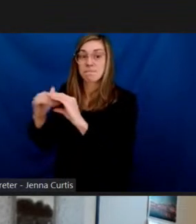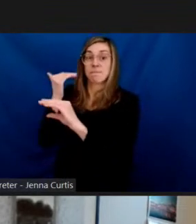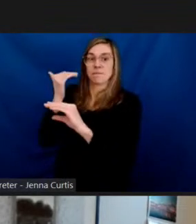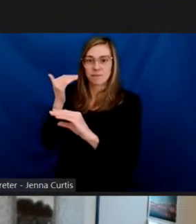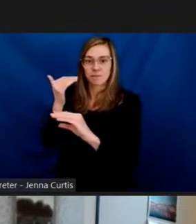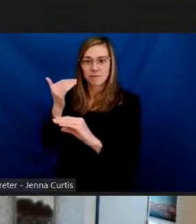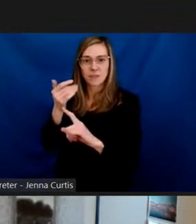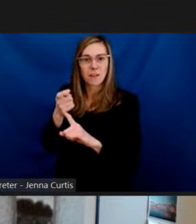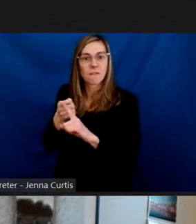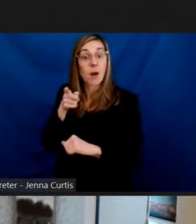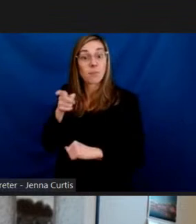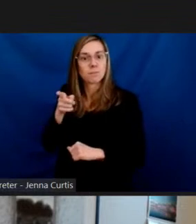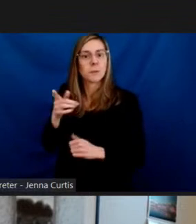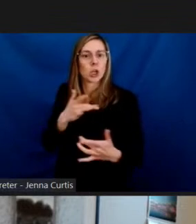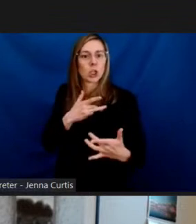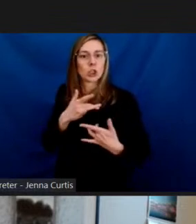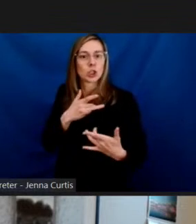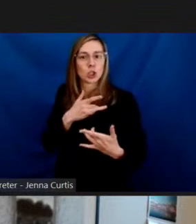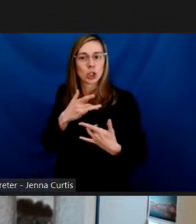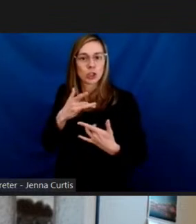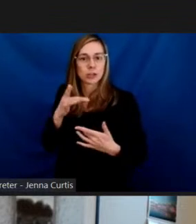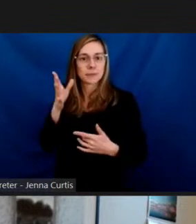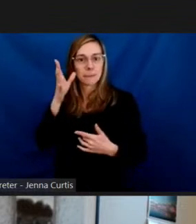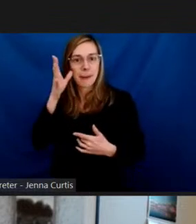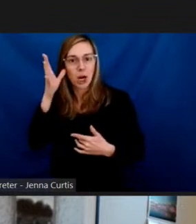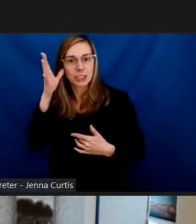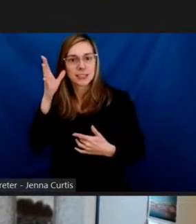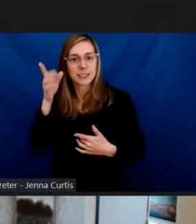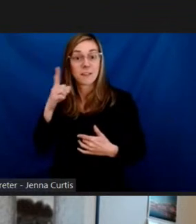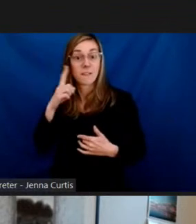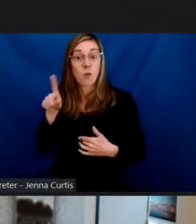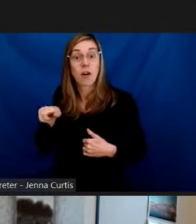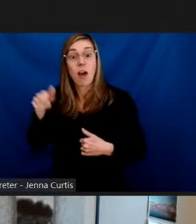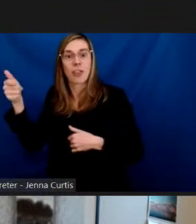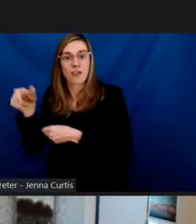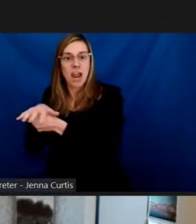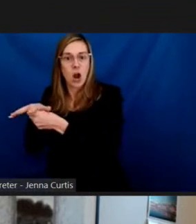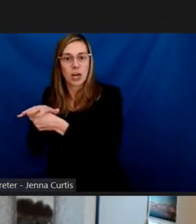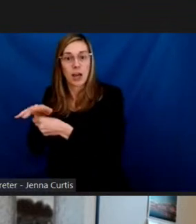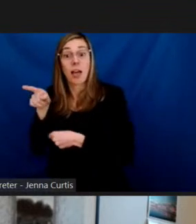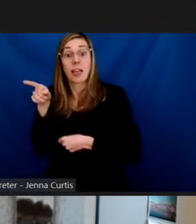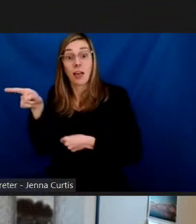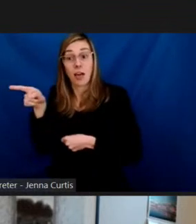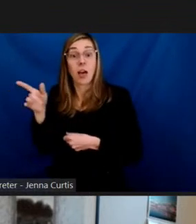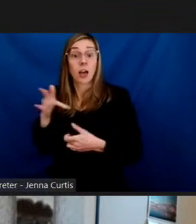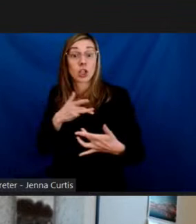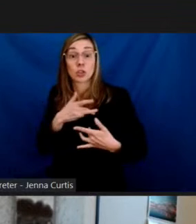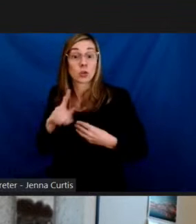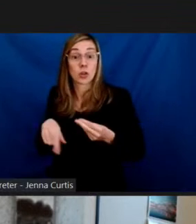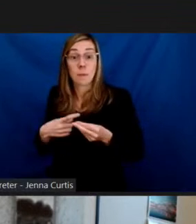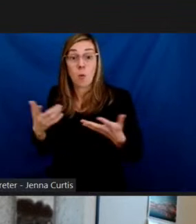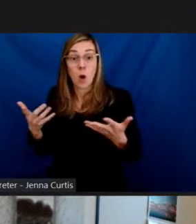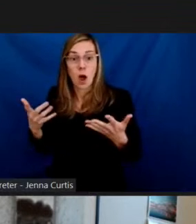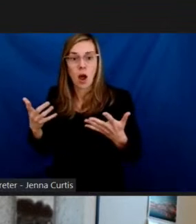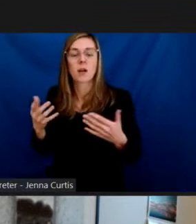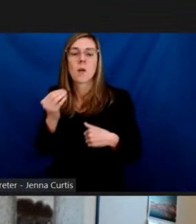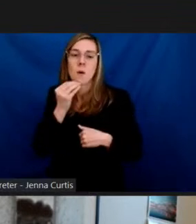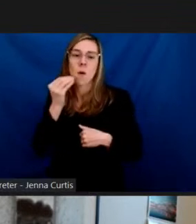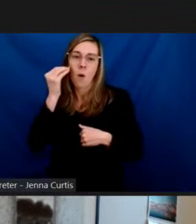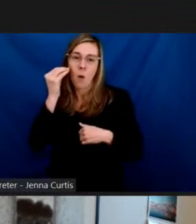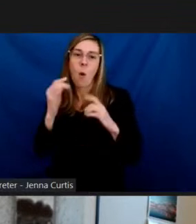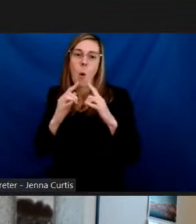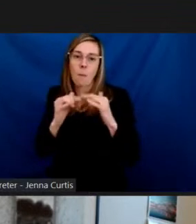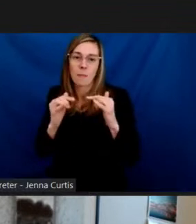different part of the city who is concerned about unsanctioned homeless encampments near an